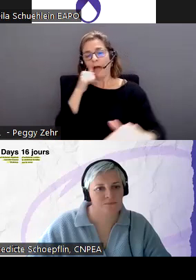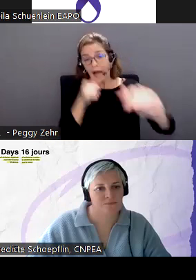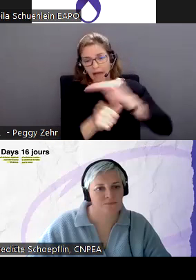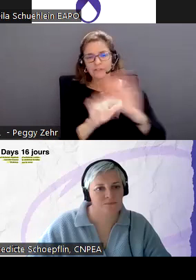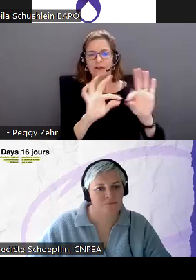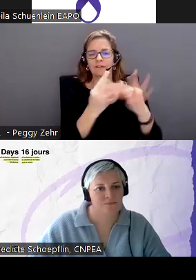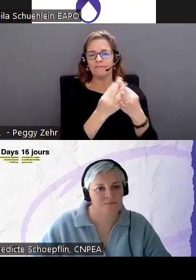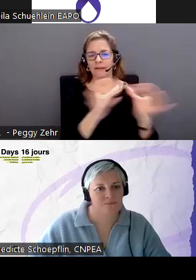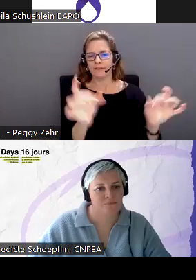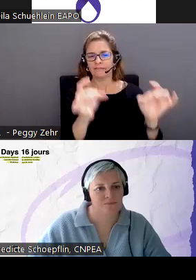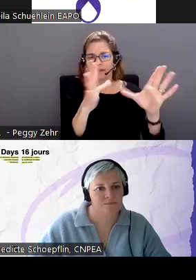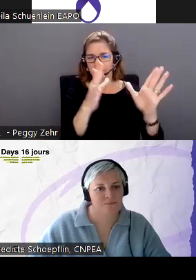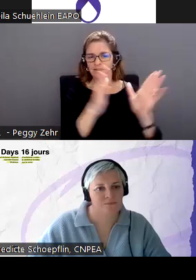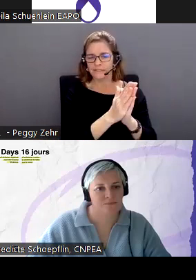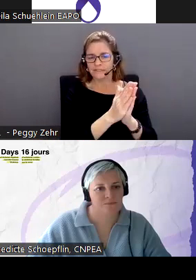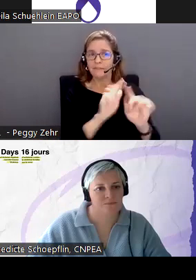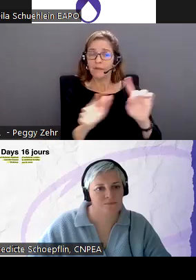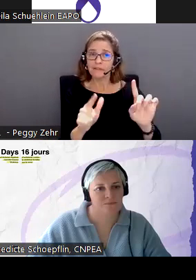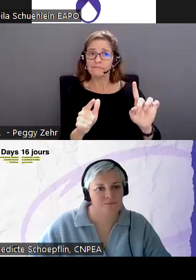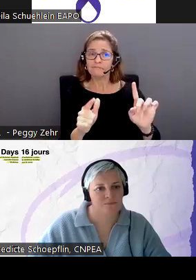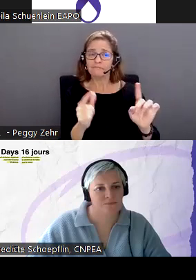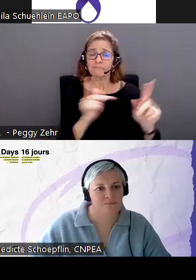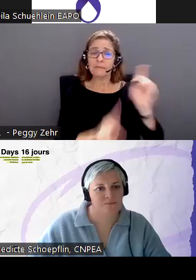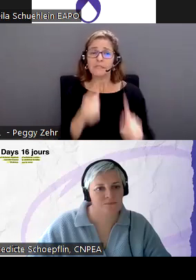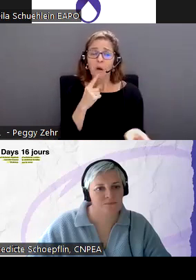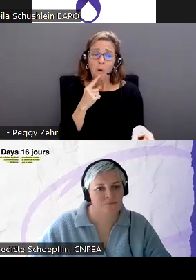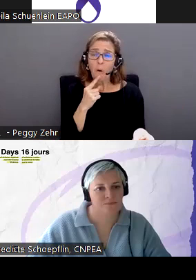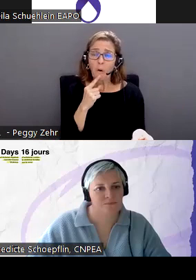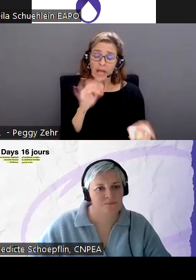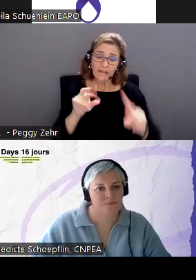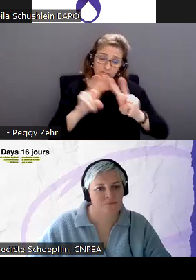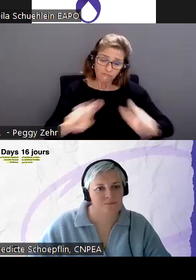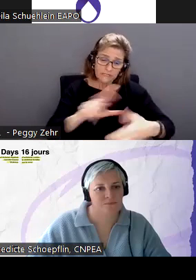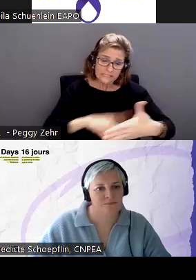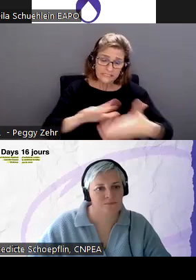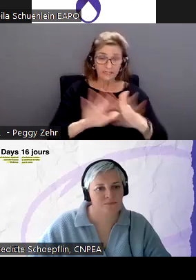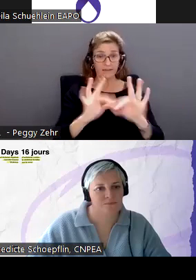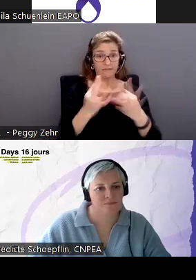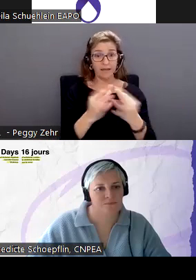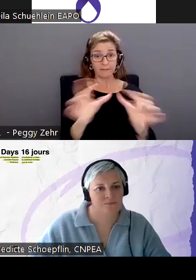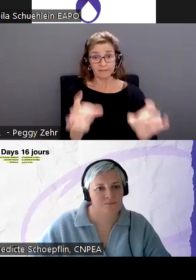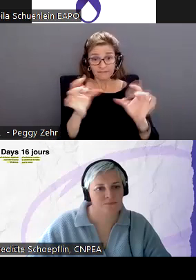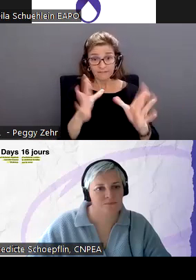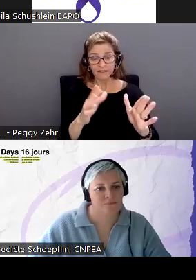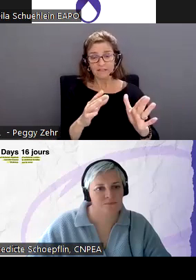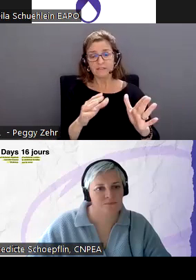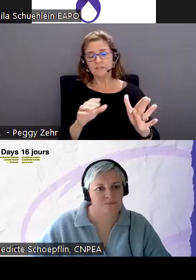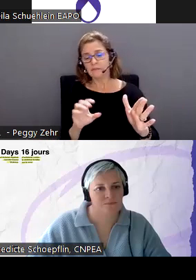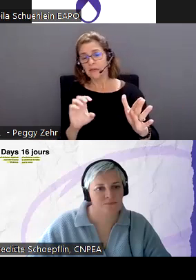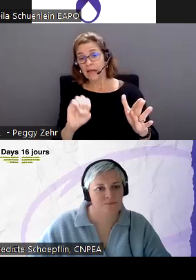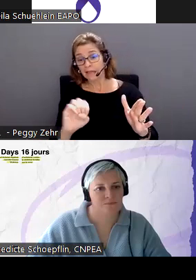it's ignored to some degree. It's there, but it's not really a focus. The focus is on